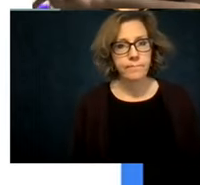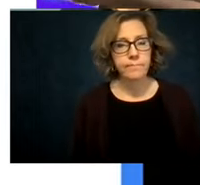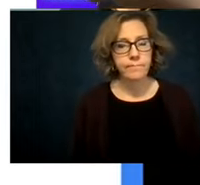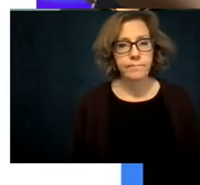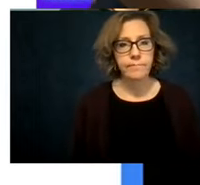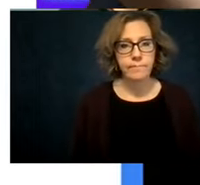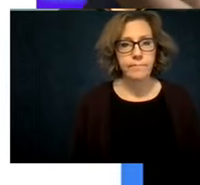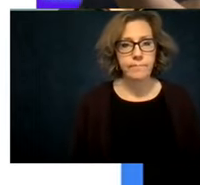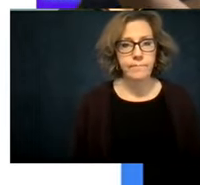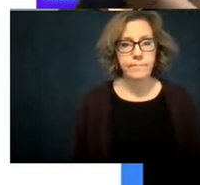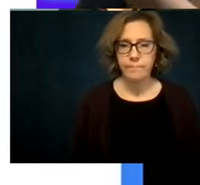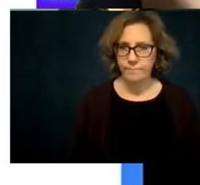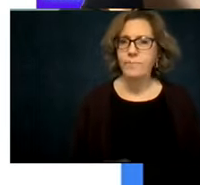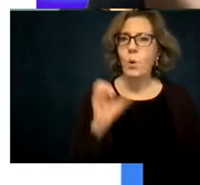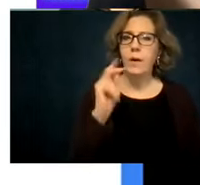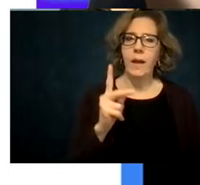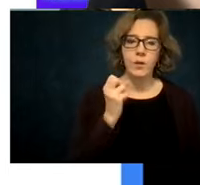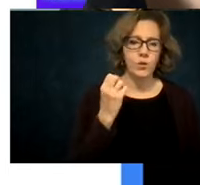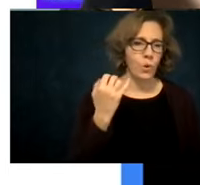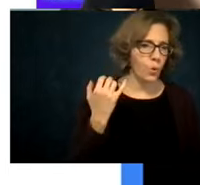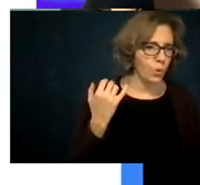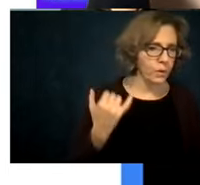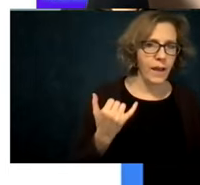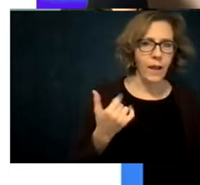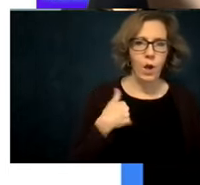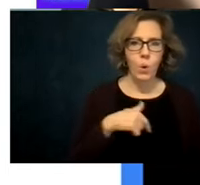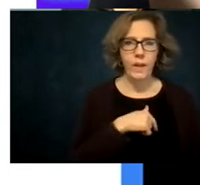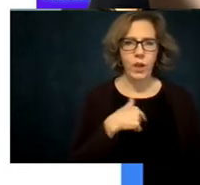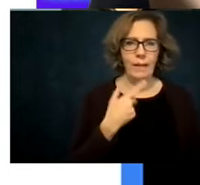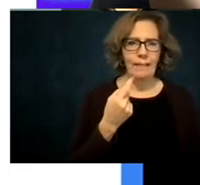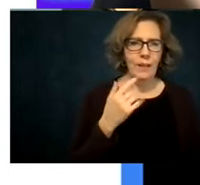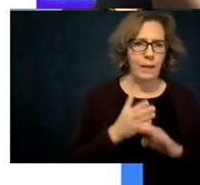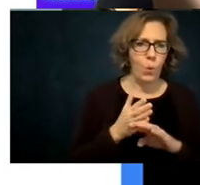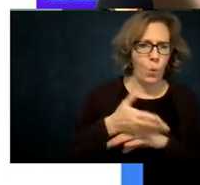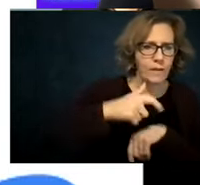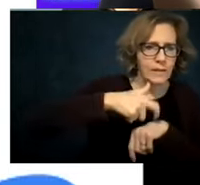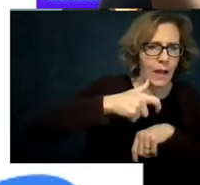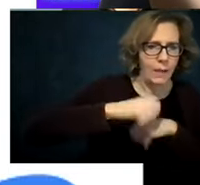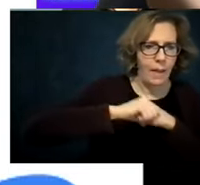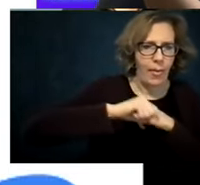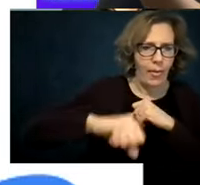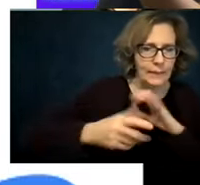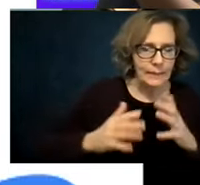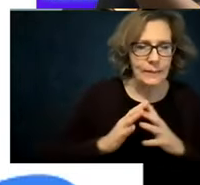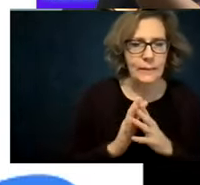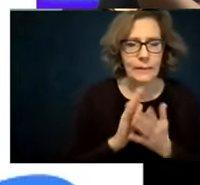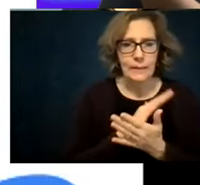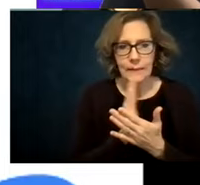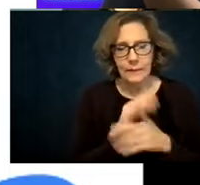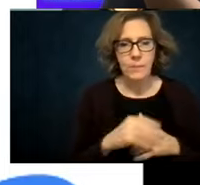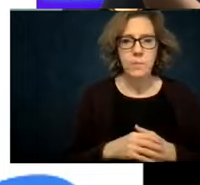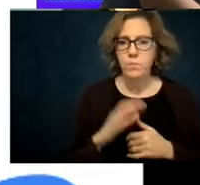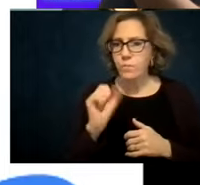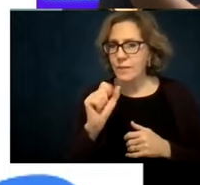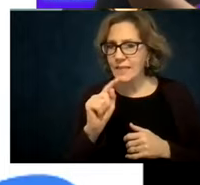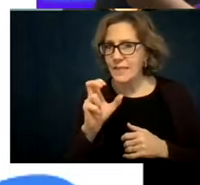All right. So we're actually a little bit over your time here. So, Stephen, do you